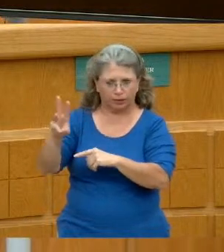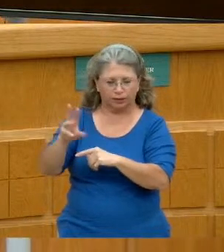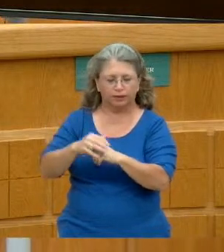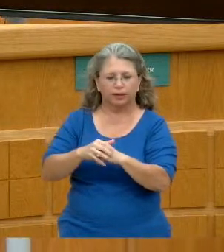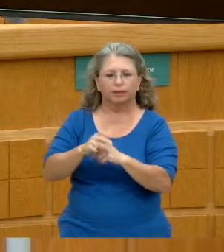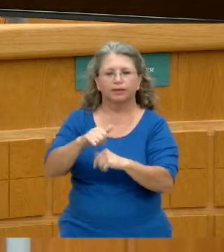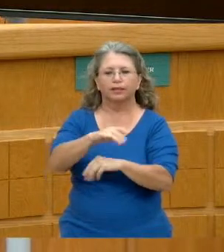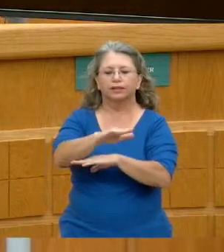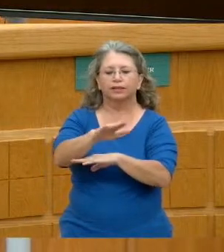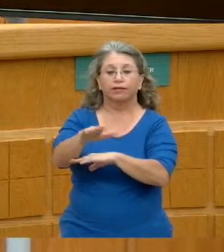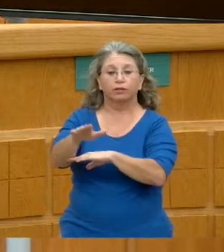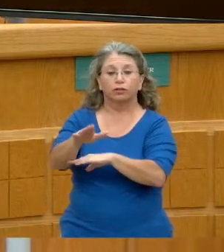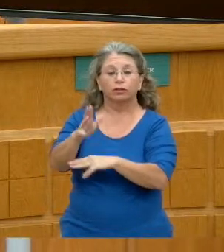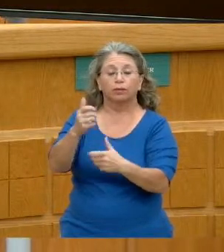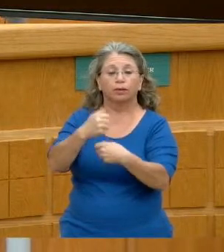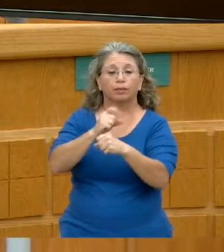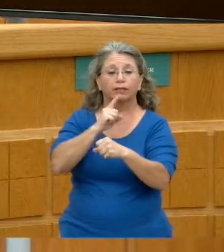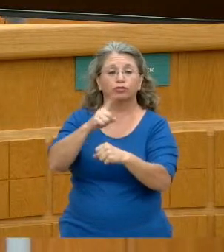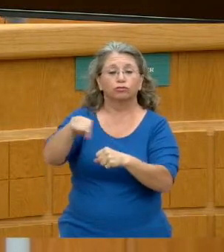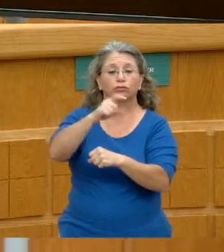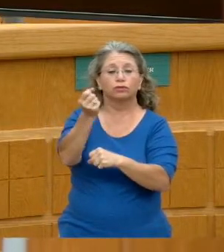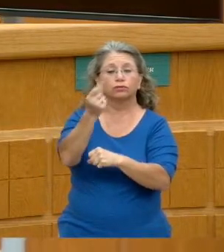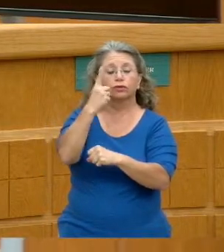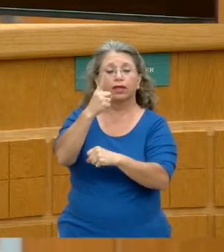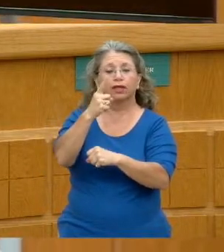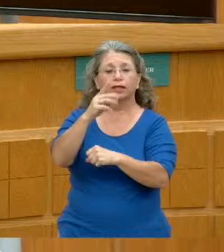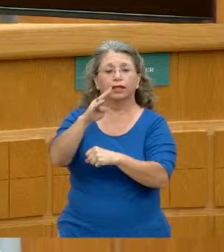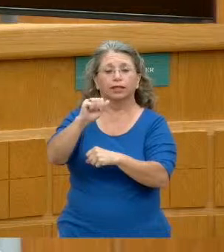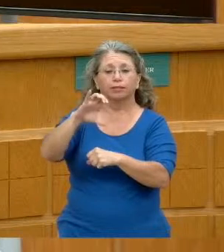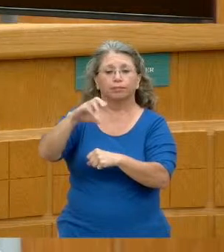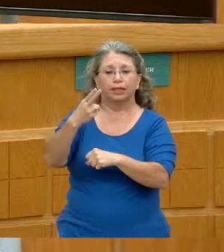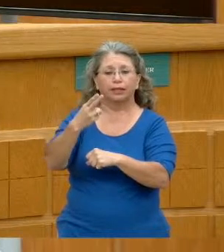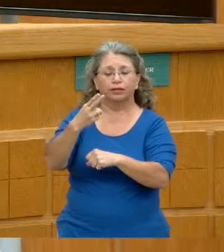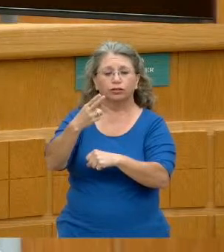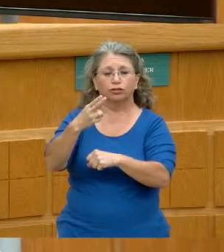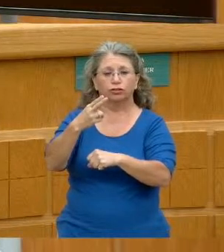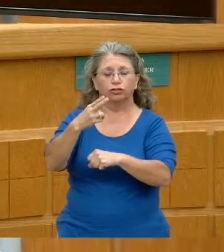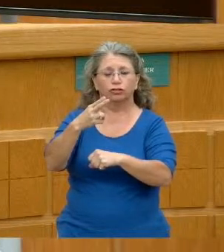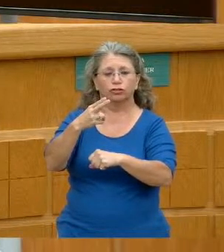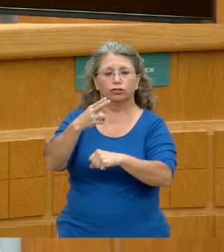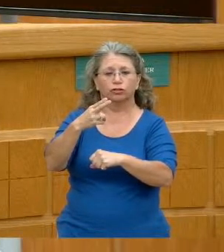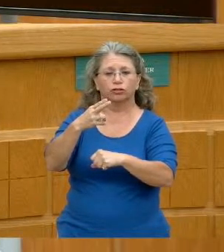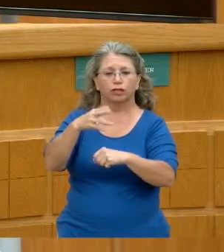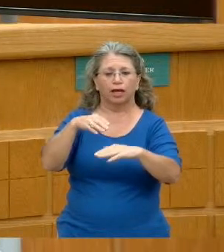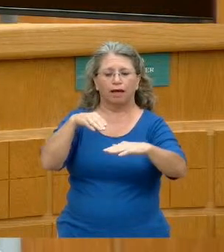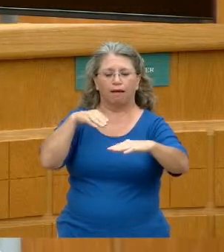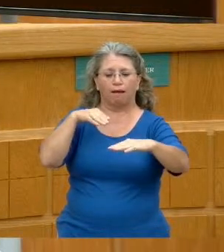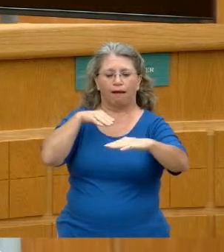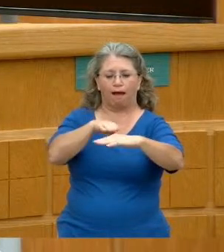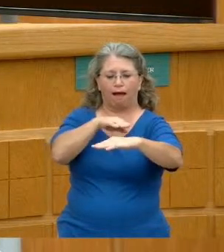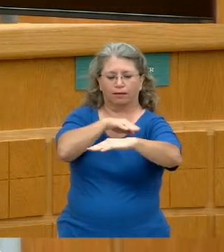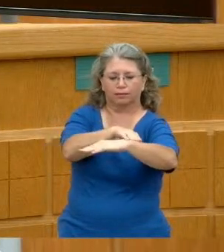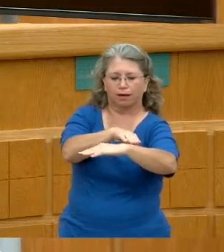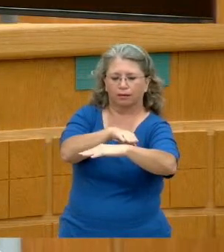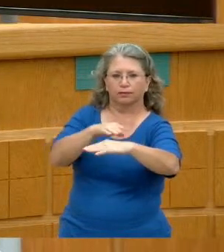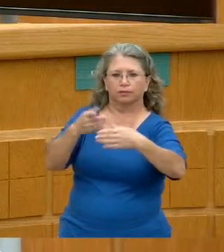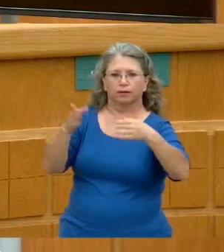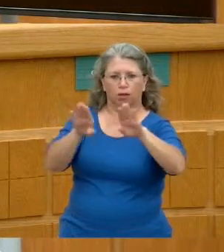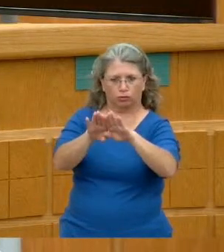sure the community understands the beach closure, beach access closure order. And so I'm going to go through a couple